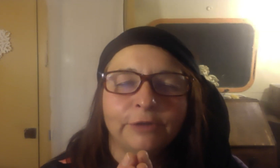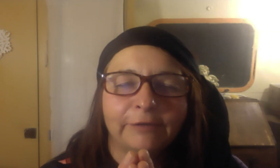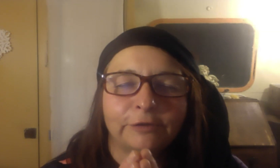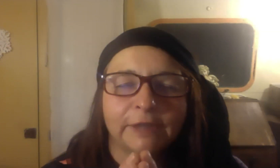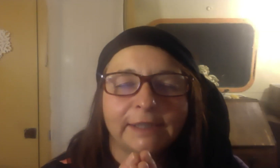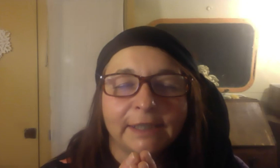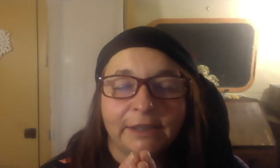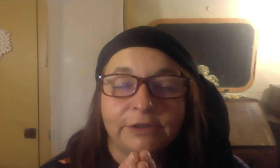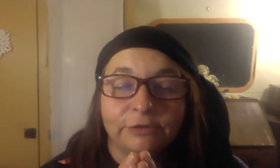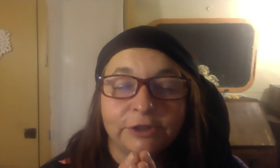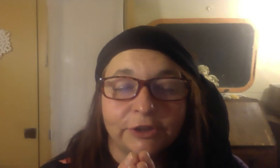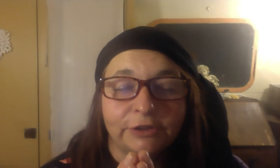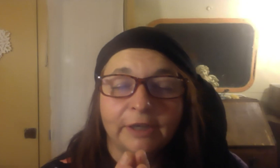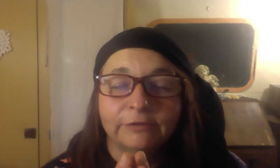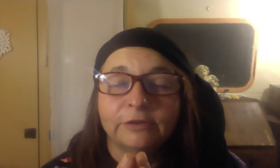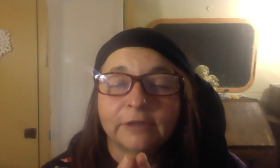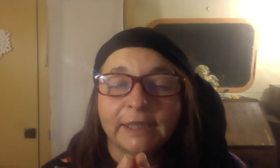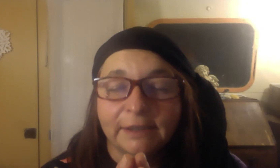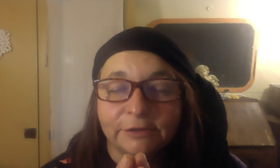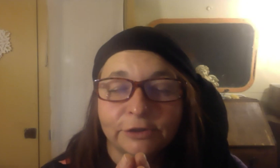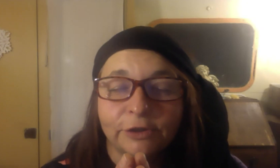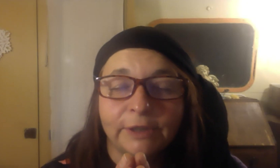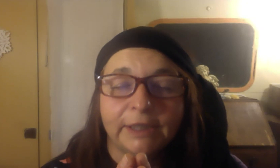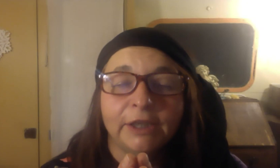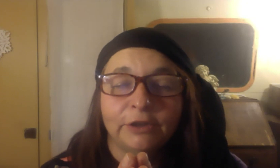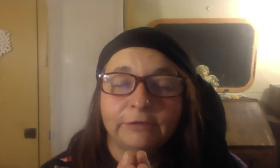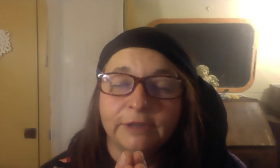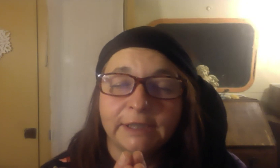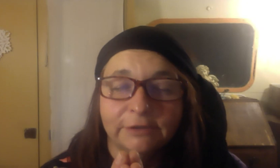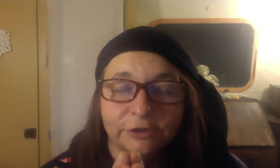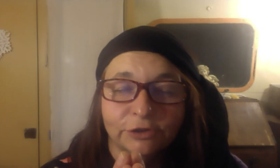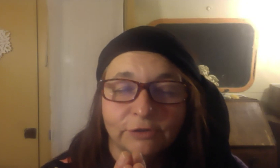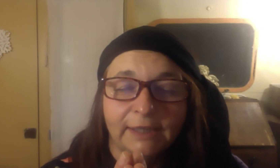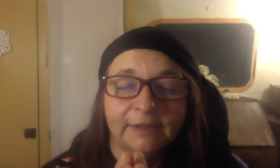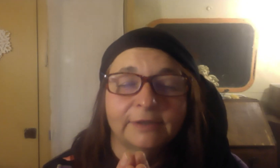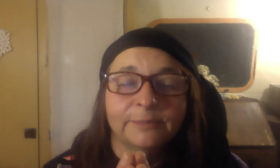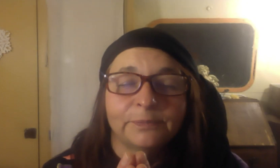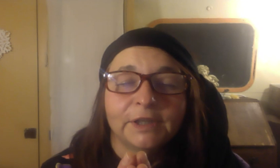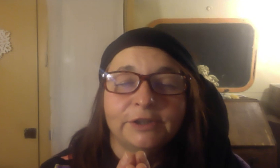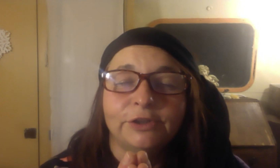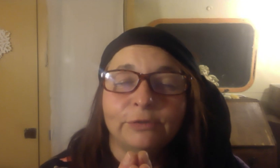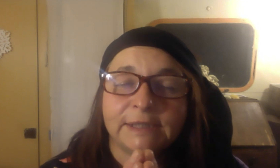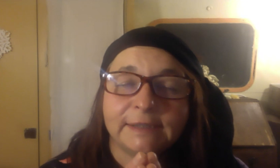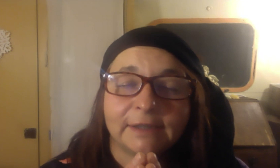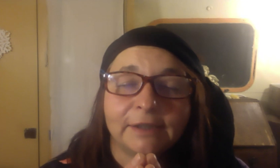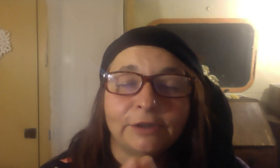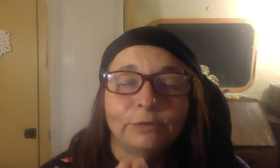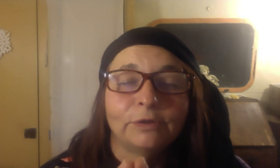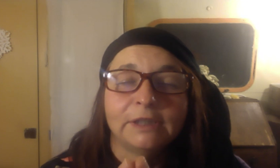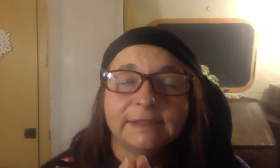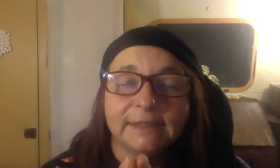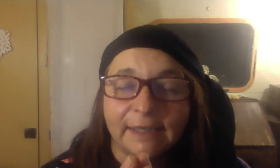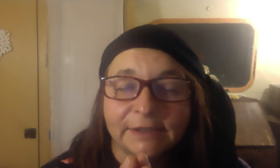you have great intuition, you have great inner knowing, you have great inner strength. So we tell